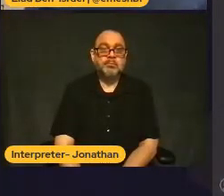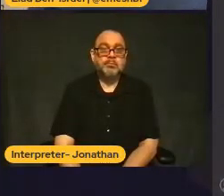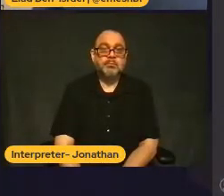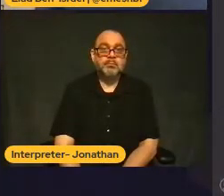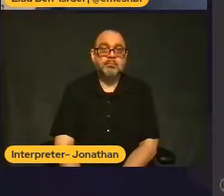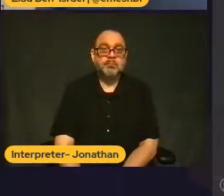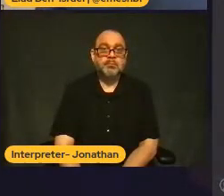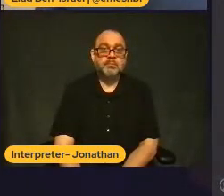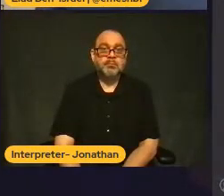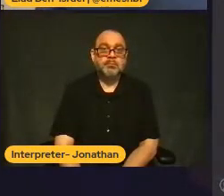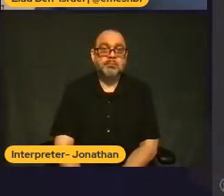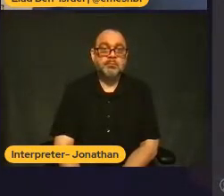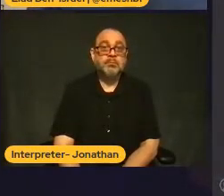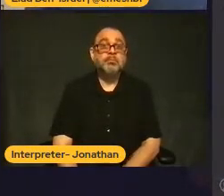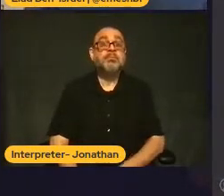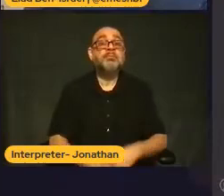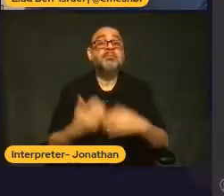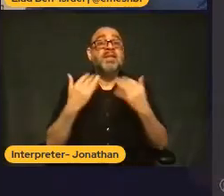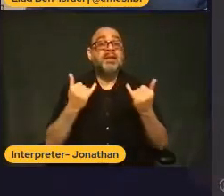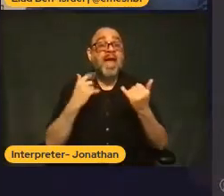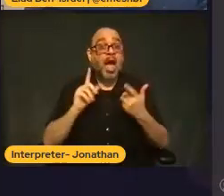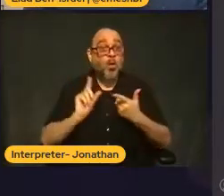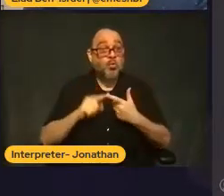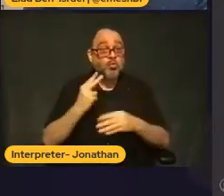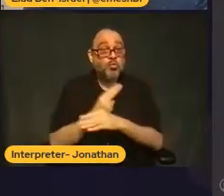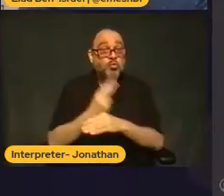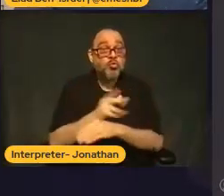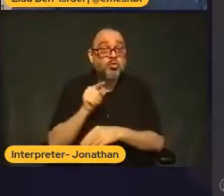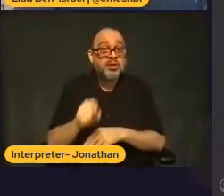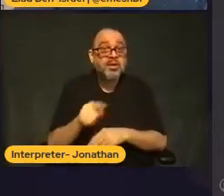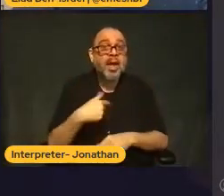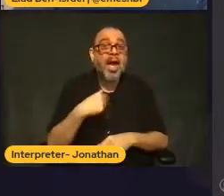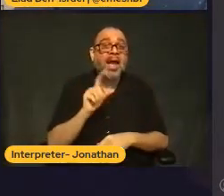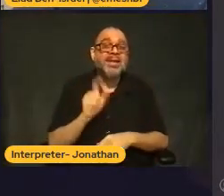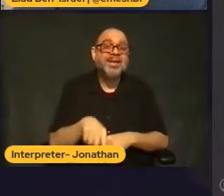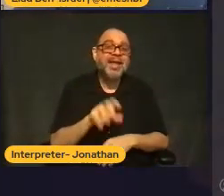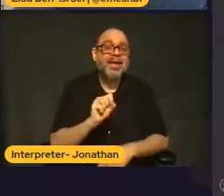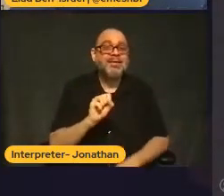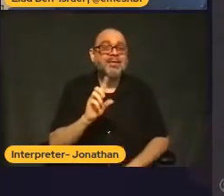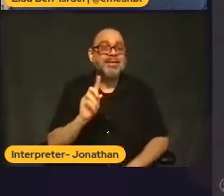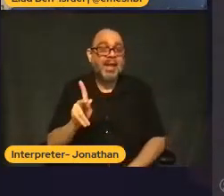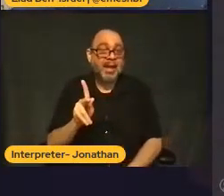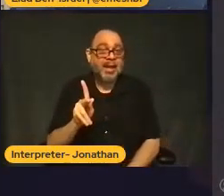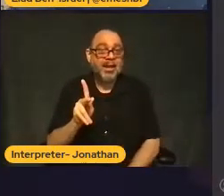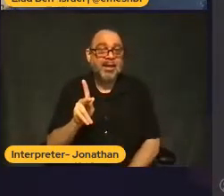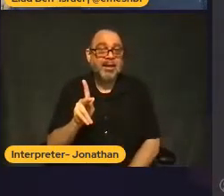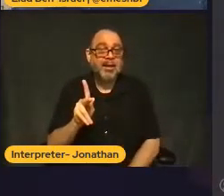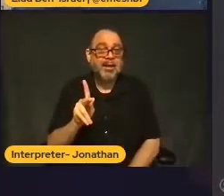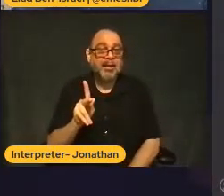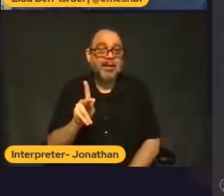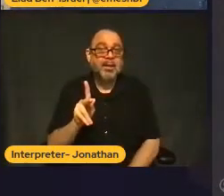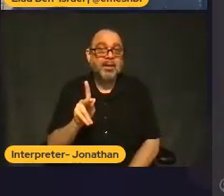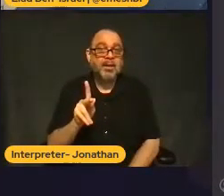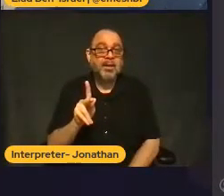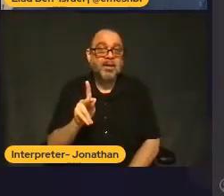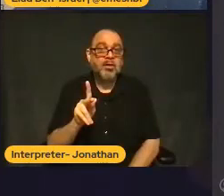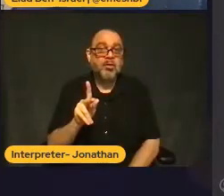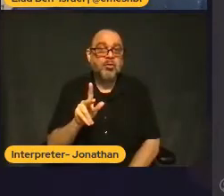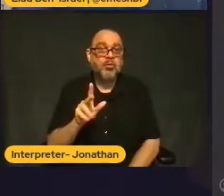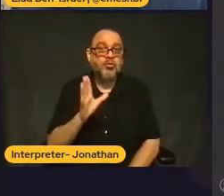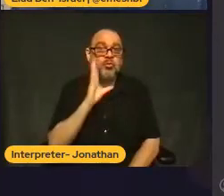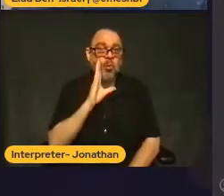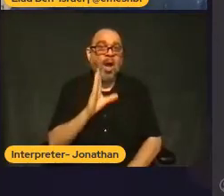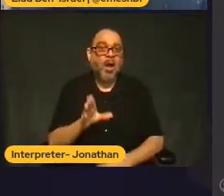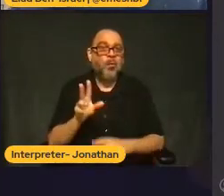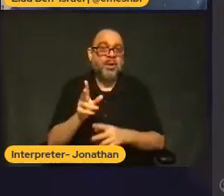Okay, and in order to implement this API, I need the AWS SDK. So I'm going to import it here.